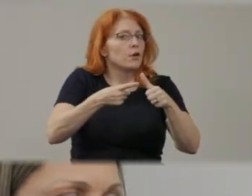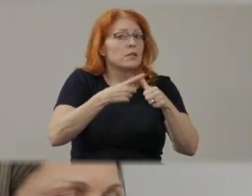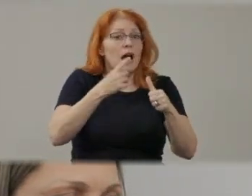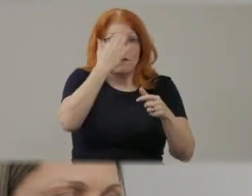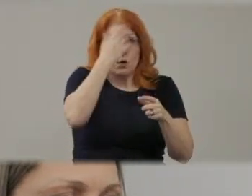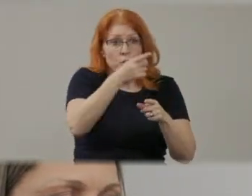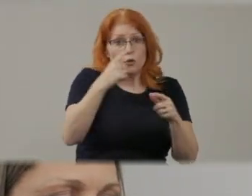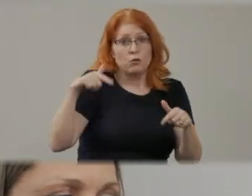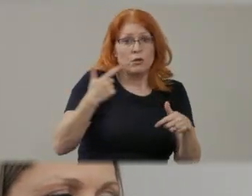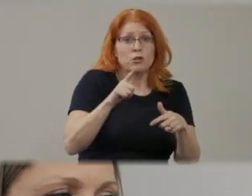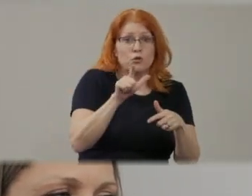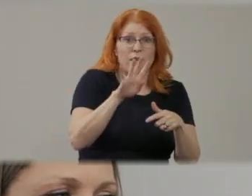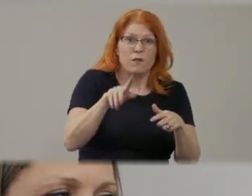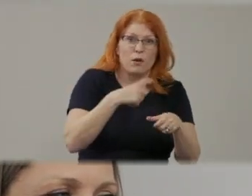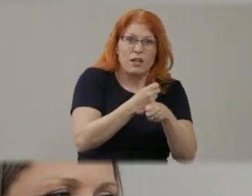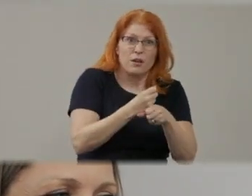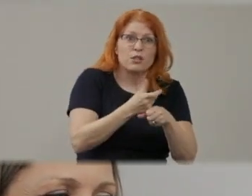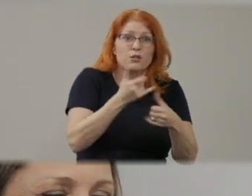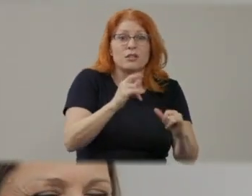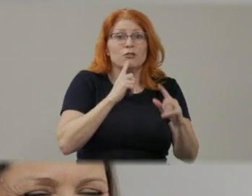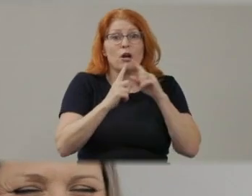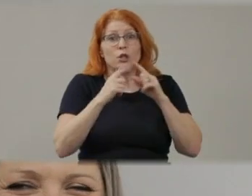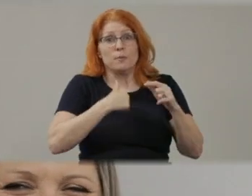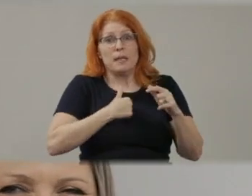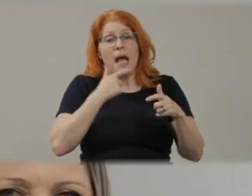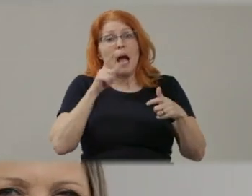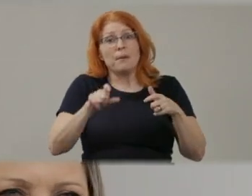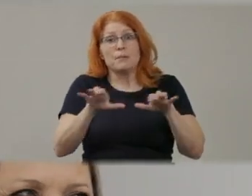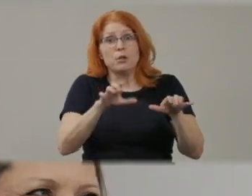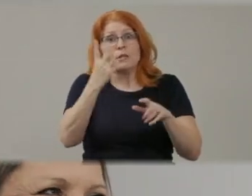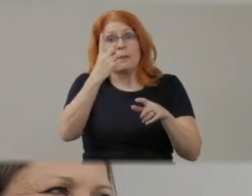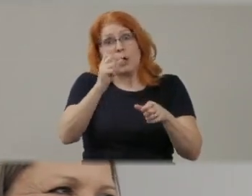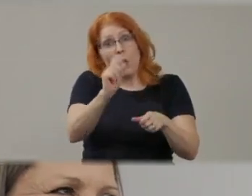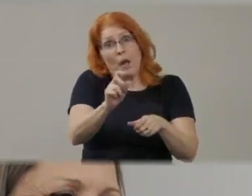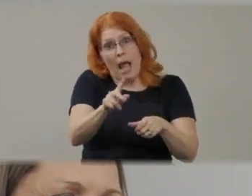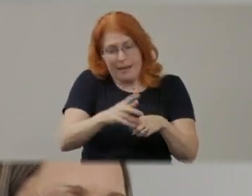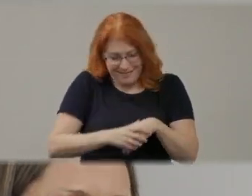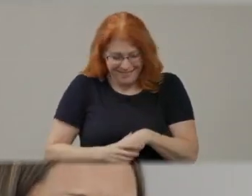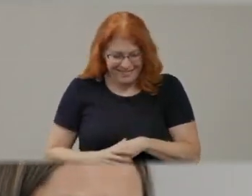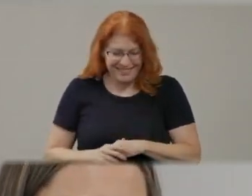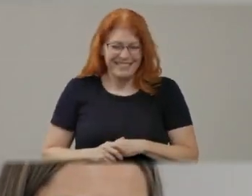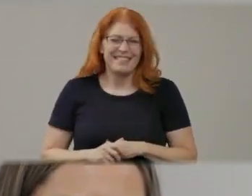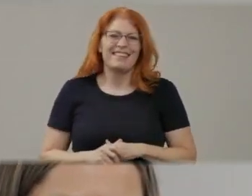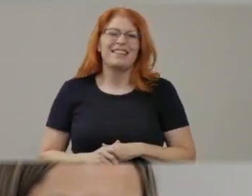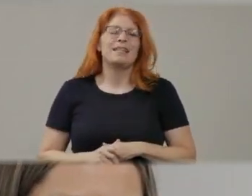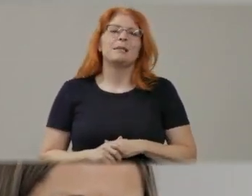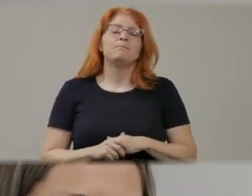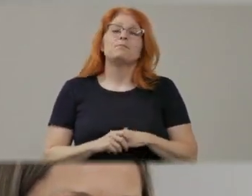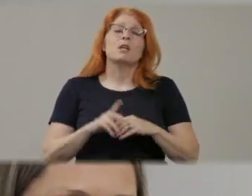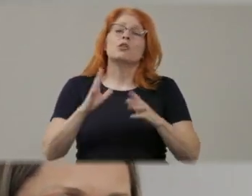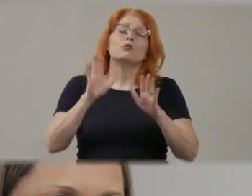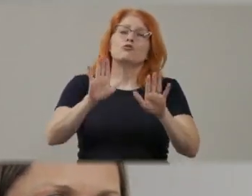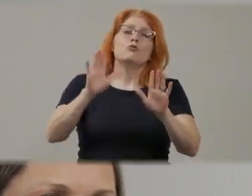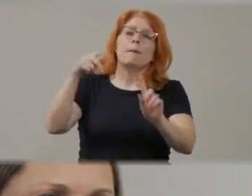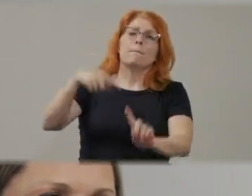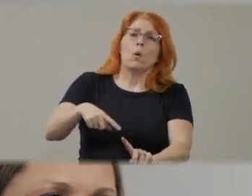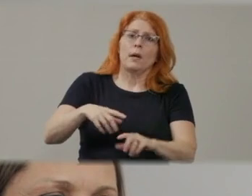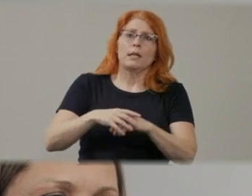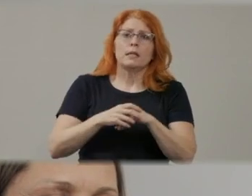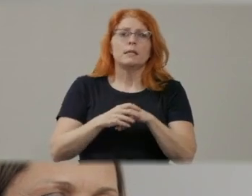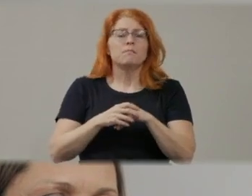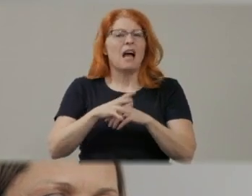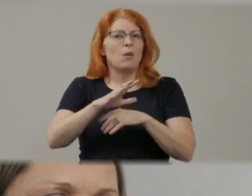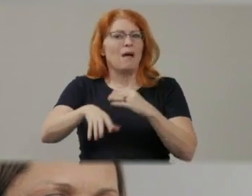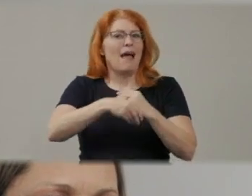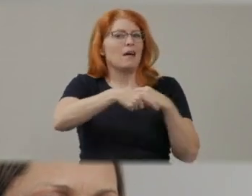24 years and you're still talking to me, so I must be doing something okay. That's a great point, and I'm going to piggyback